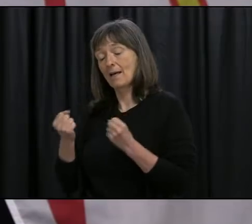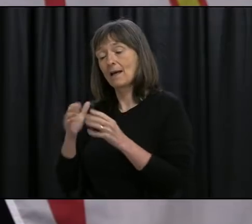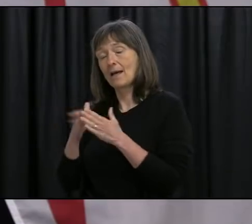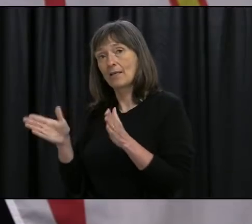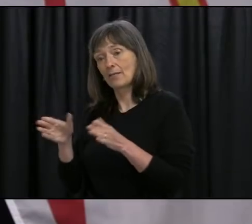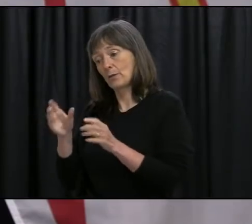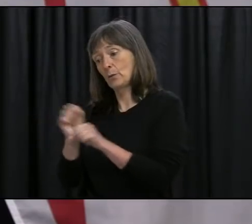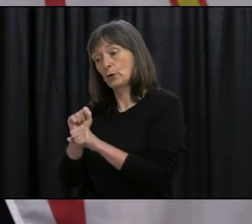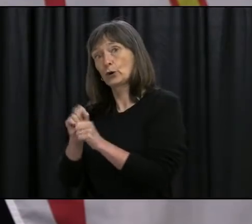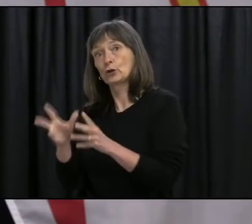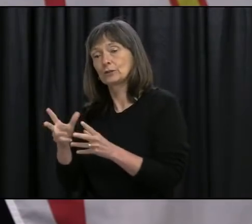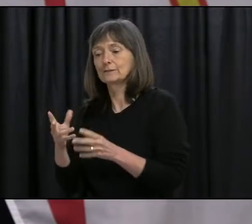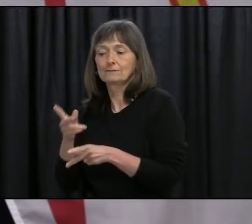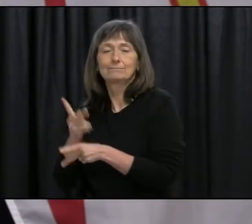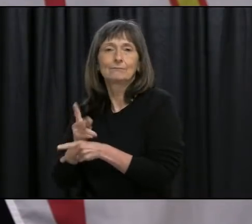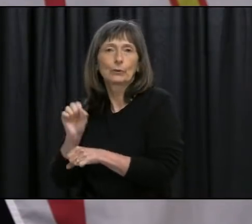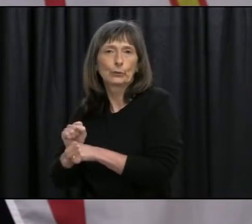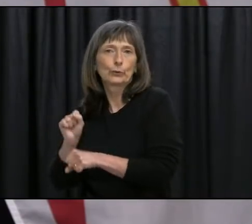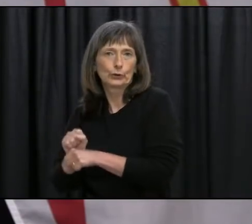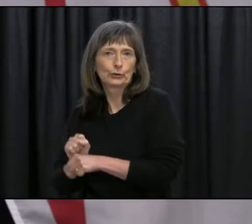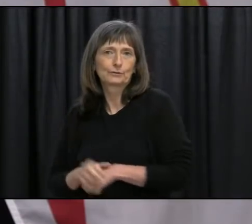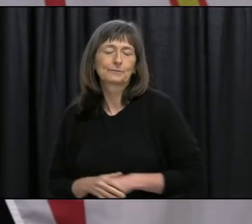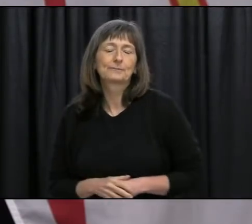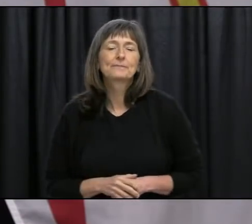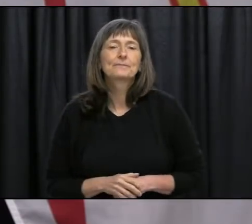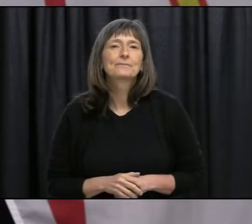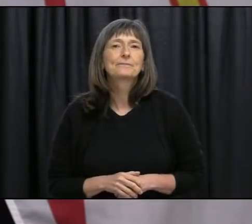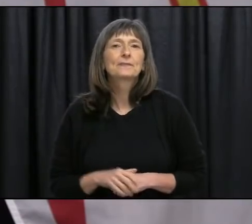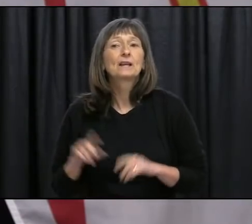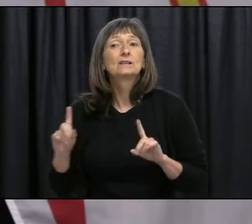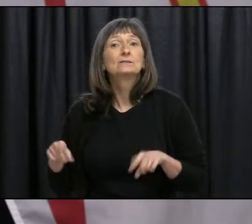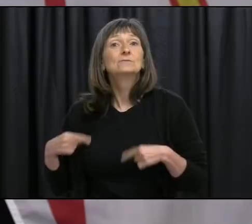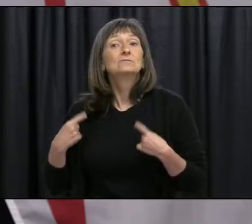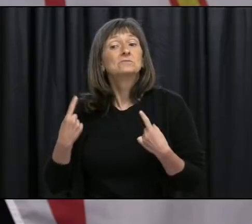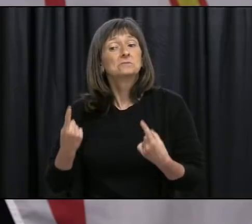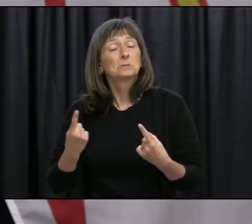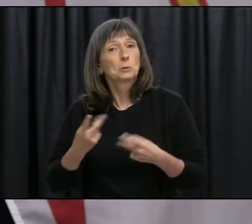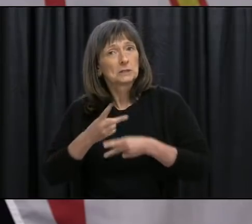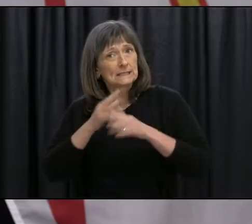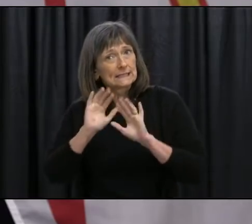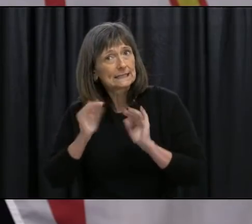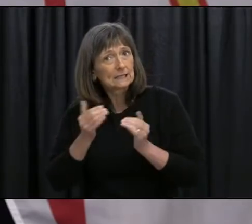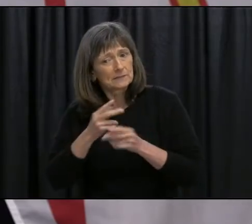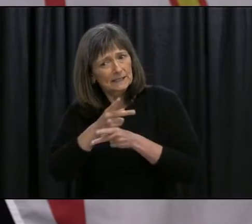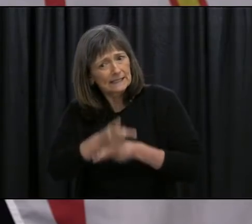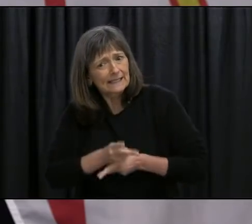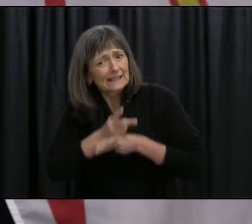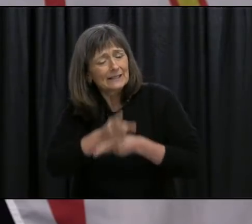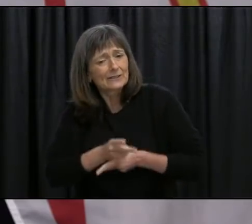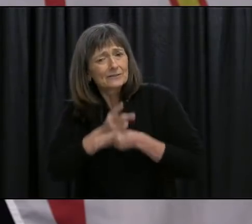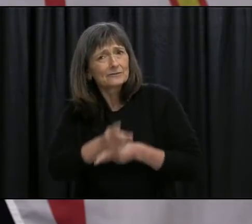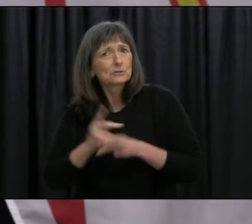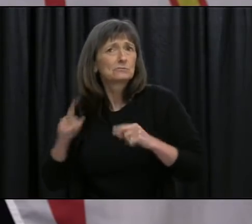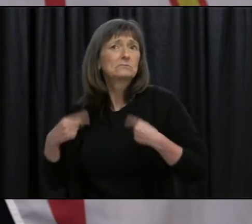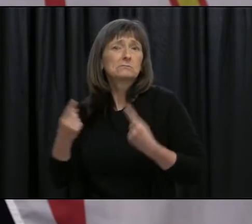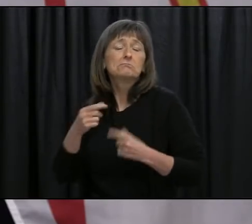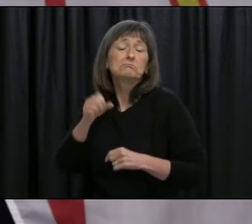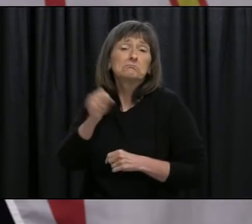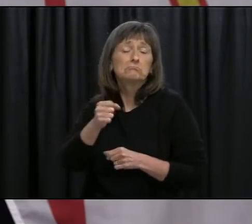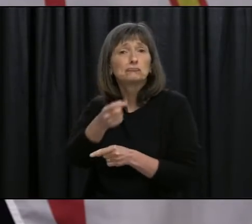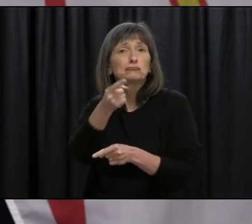If it appears that throughout the pandemic we've acted out of an overabundance of caution, it's simply because we have, and our progress has